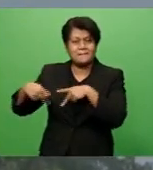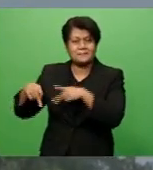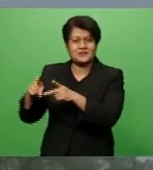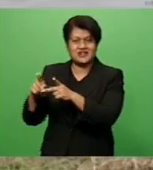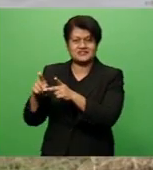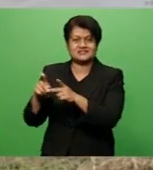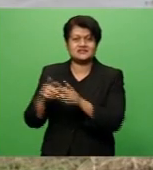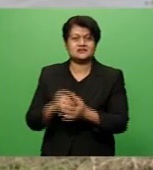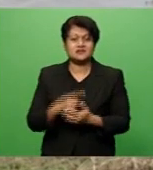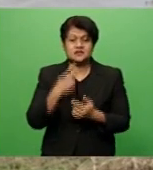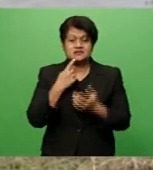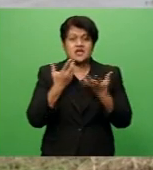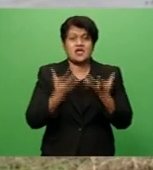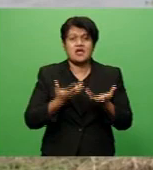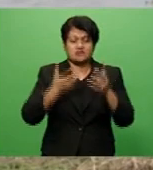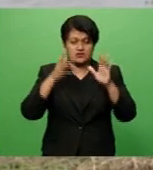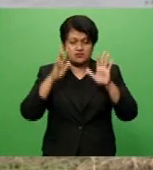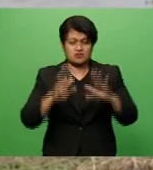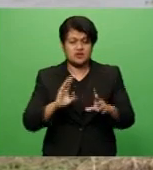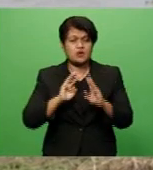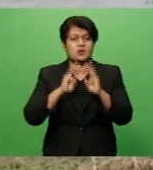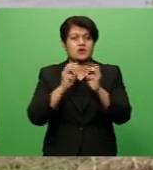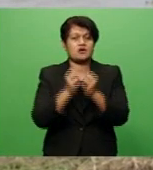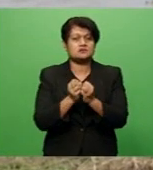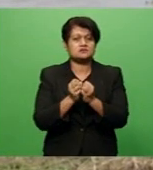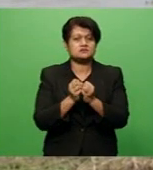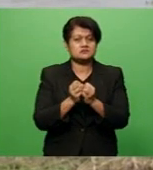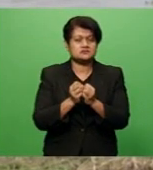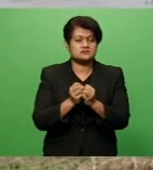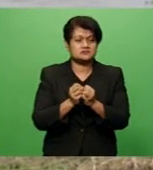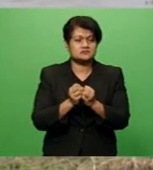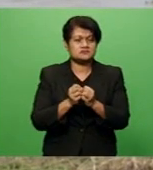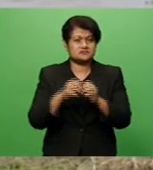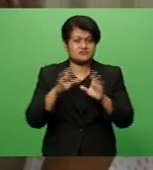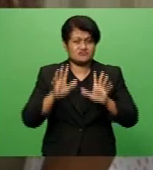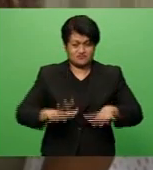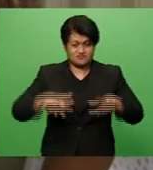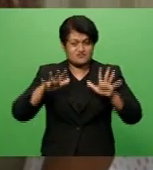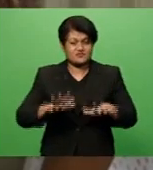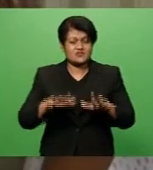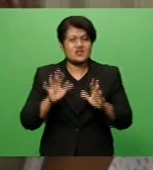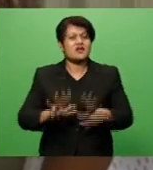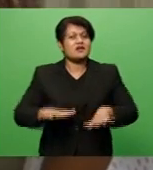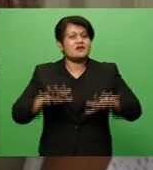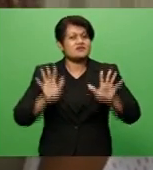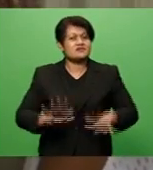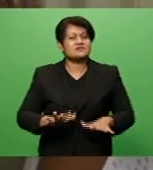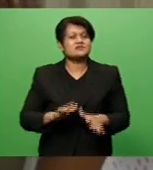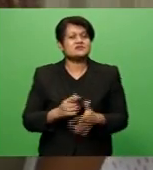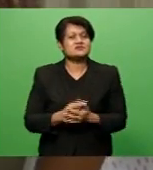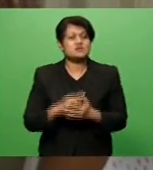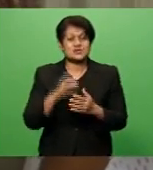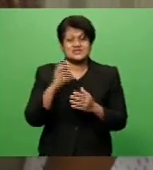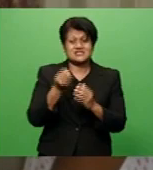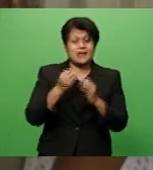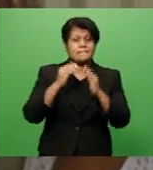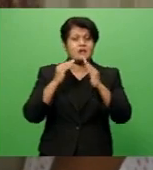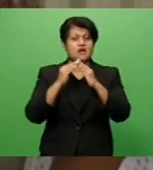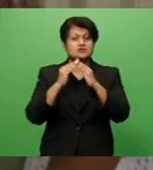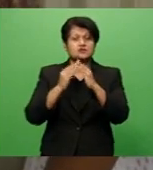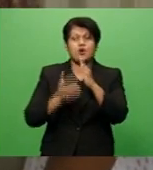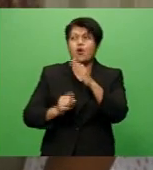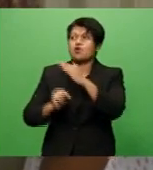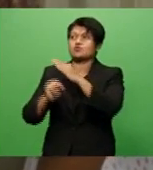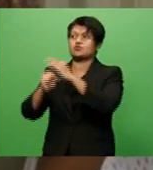due to the heavy rain over the weekend, floodwaters entered only a few houses. Got some houses there, Tope. People